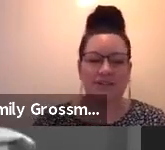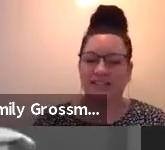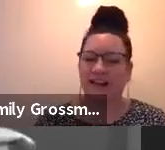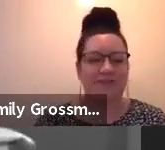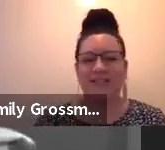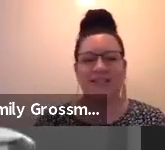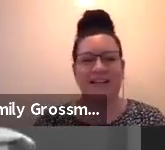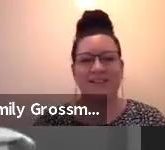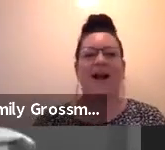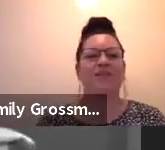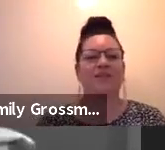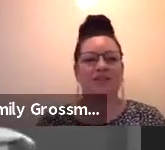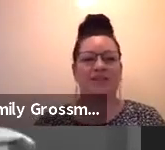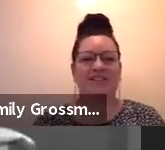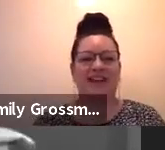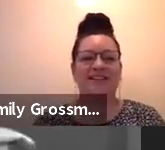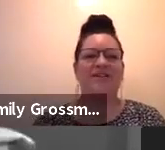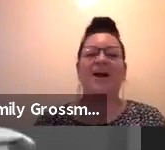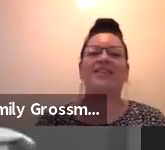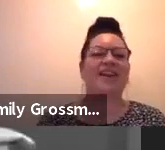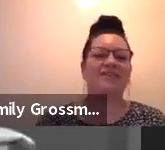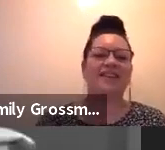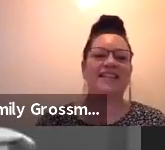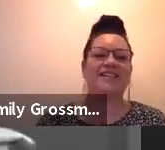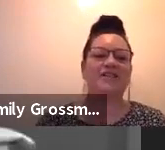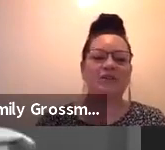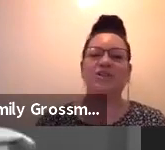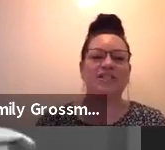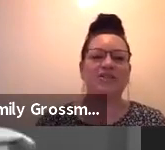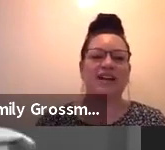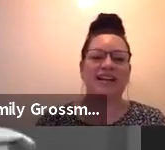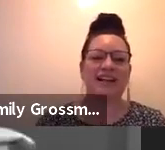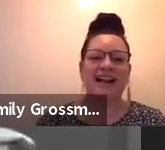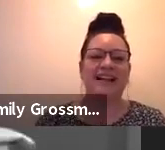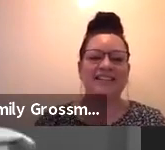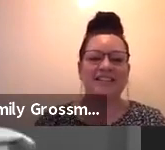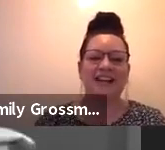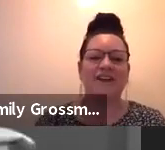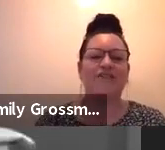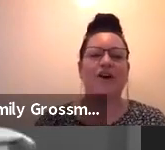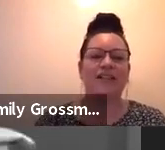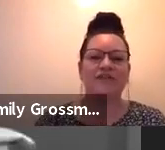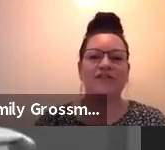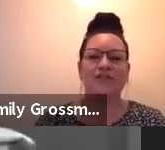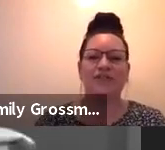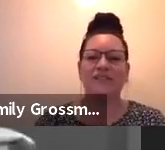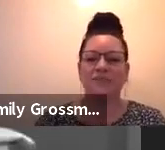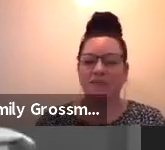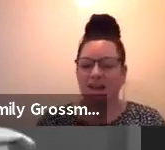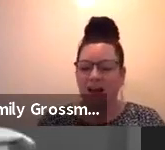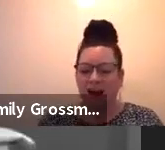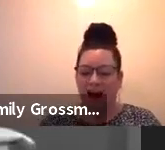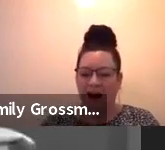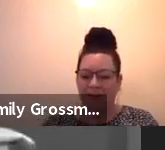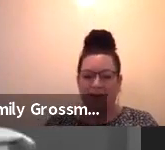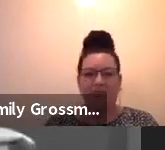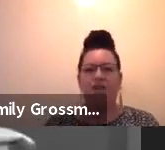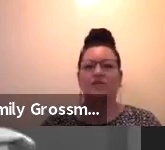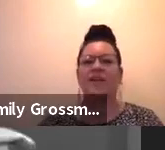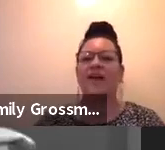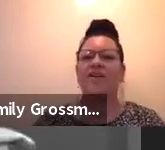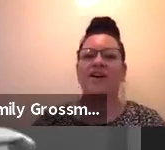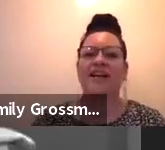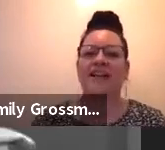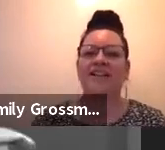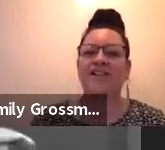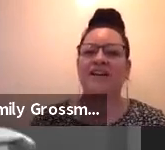like sushi. Not everyone does, but I'm a sushi fan. So I love this sushi train analogy of thought diffusion. There's